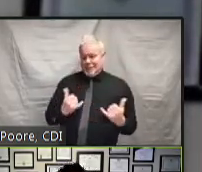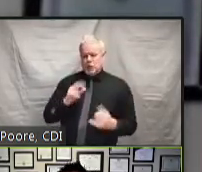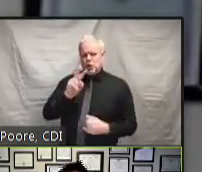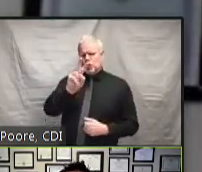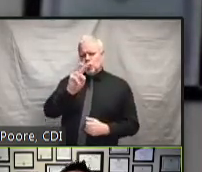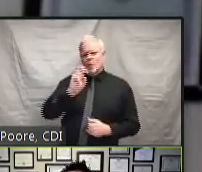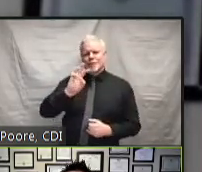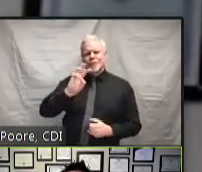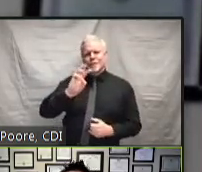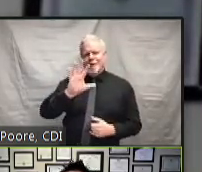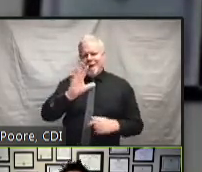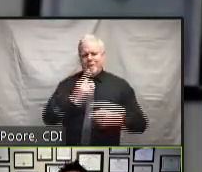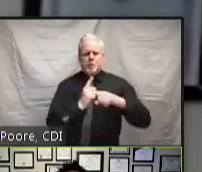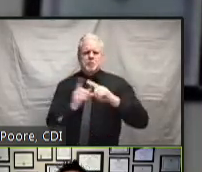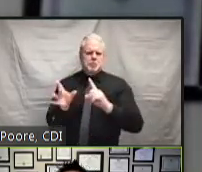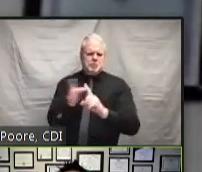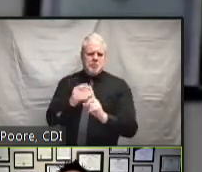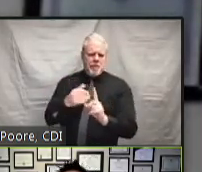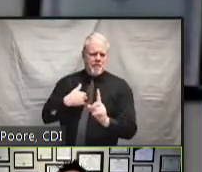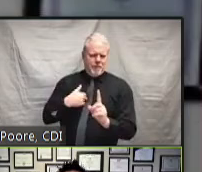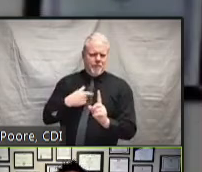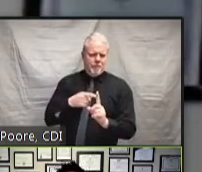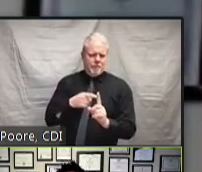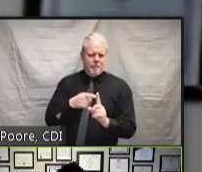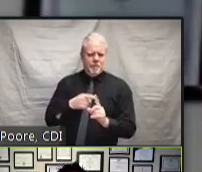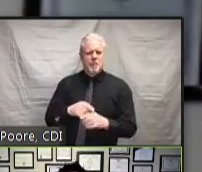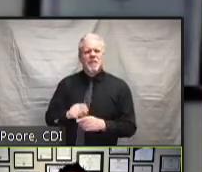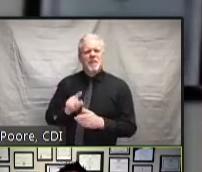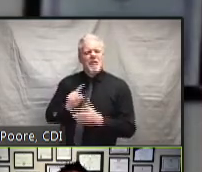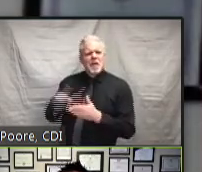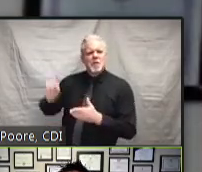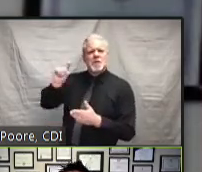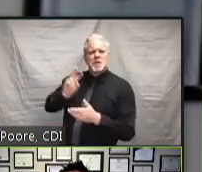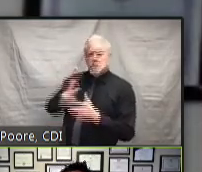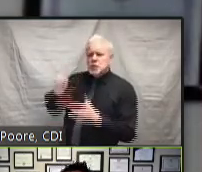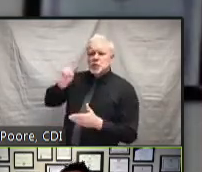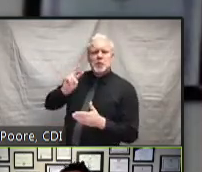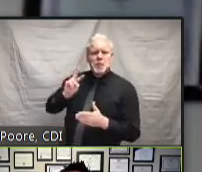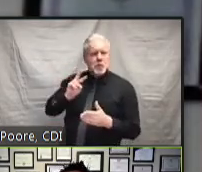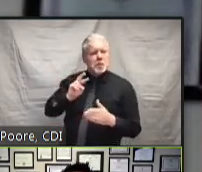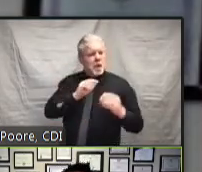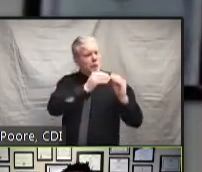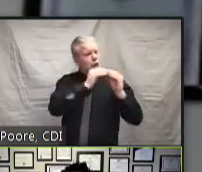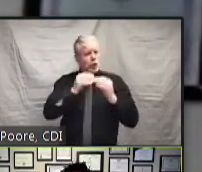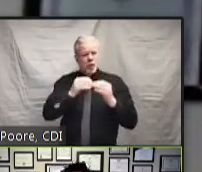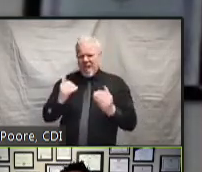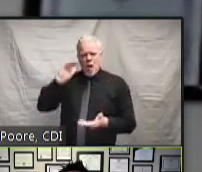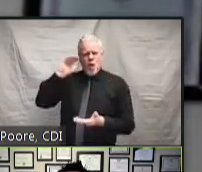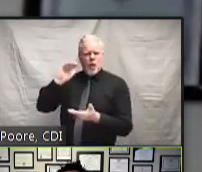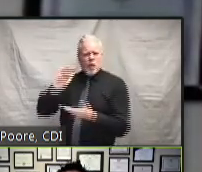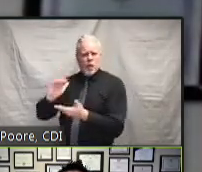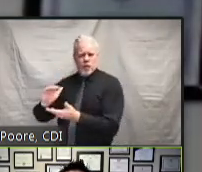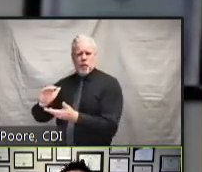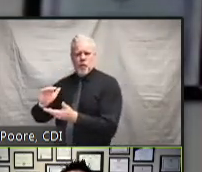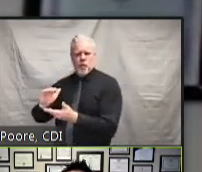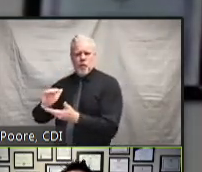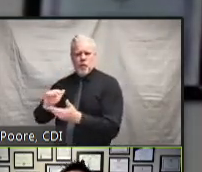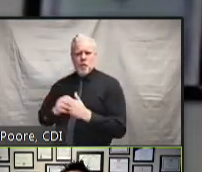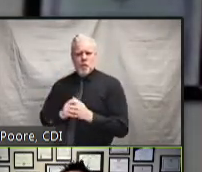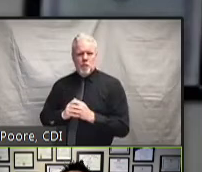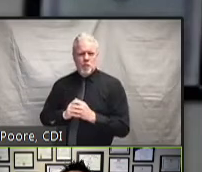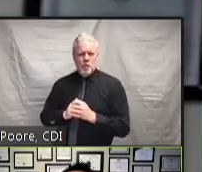several weeks now. Our county positivity rate is under 3% for the first time in a long time,